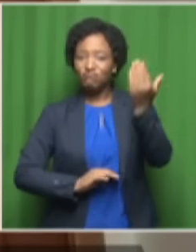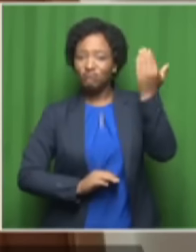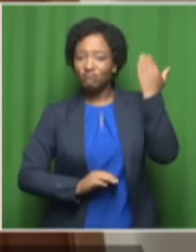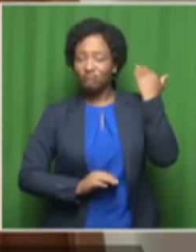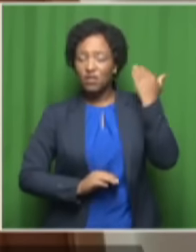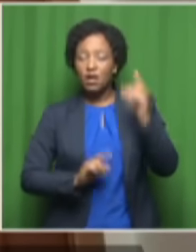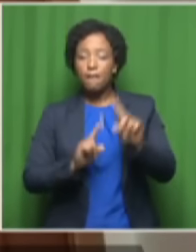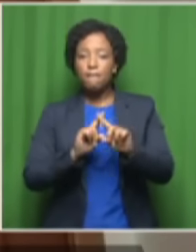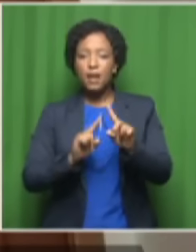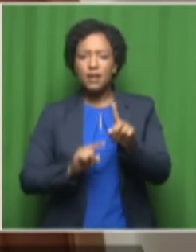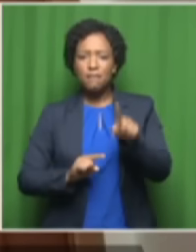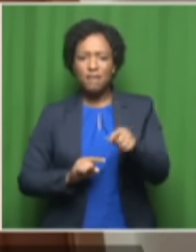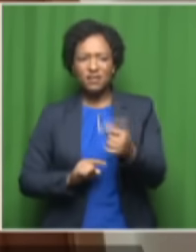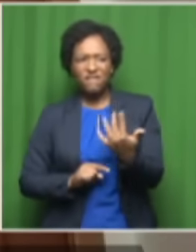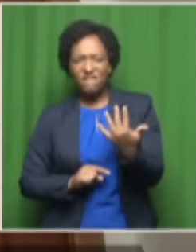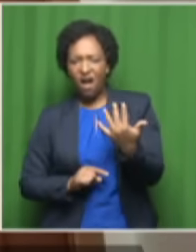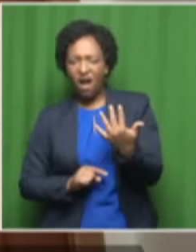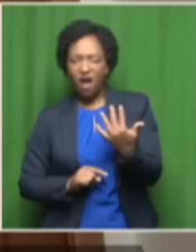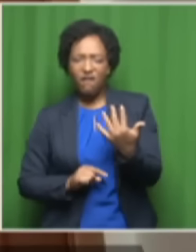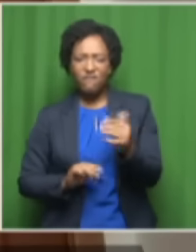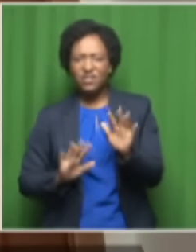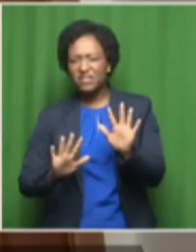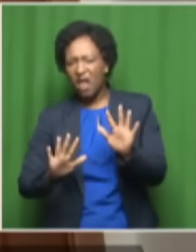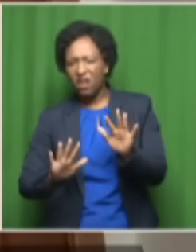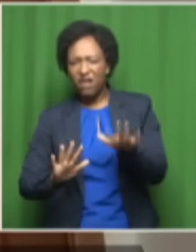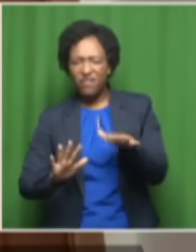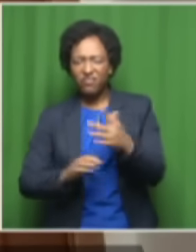to exist for 5, 10, 15 years and